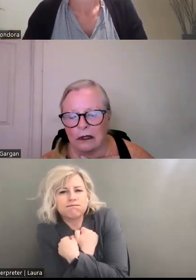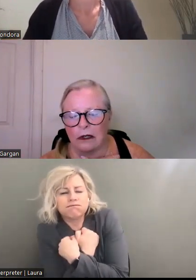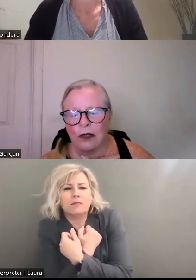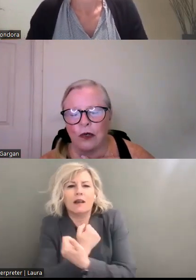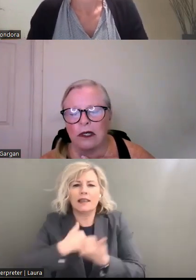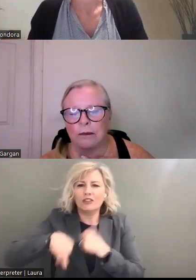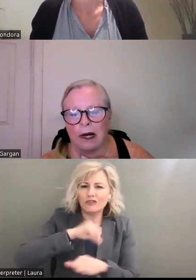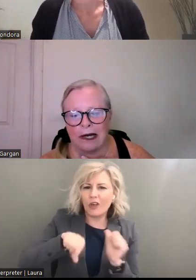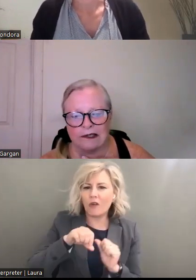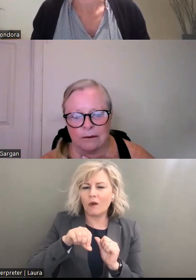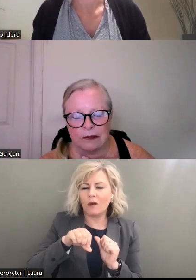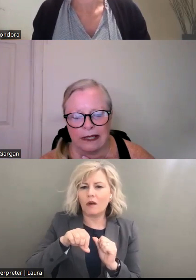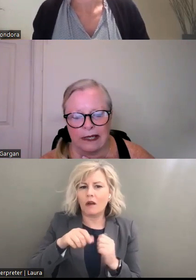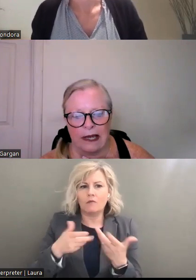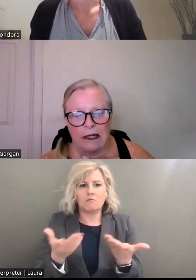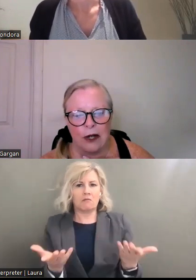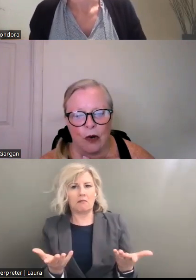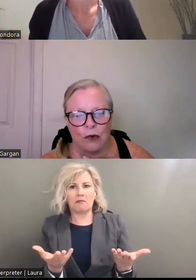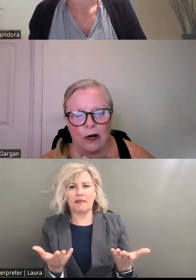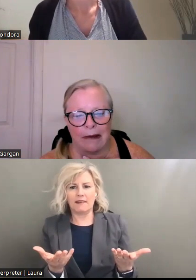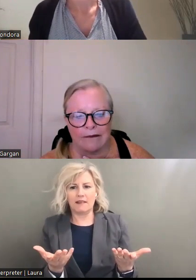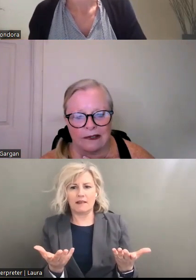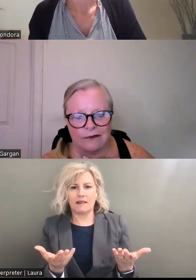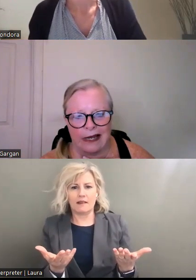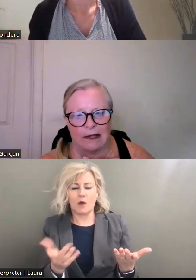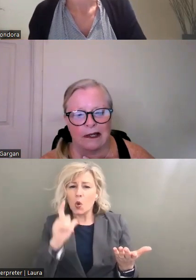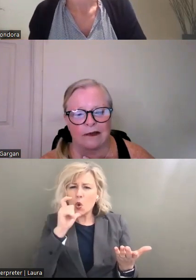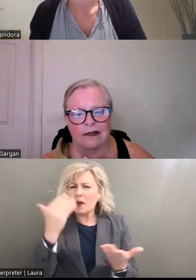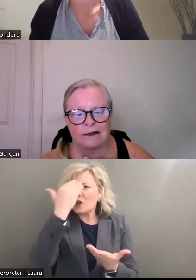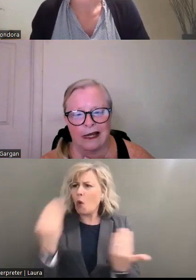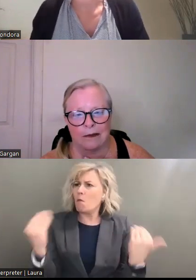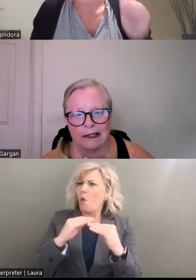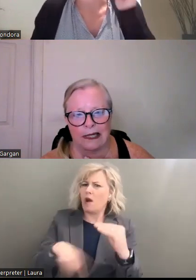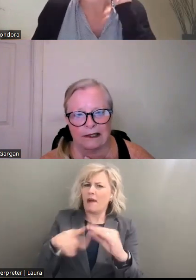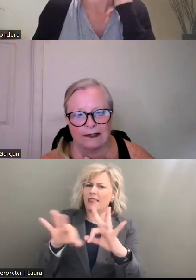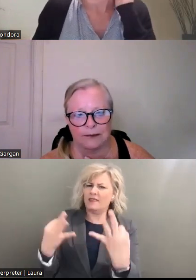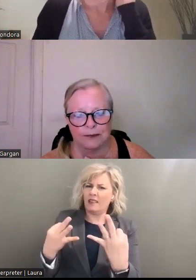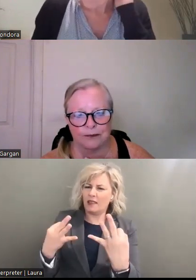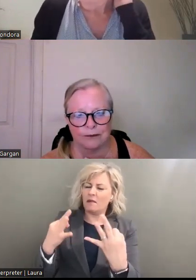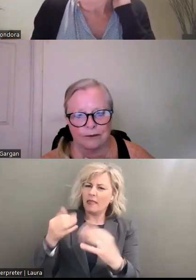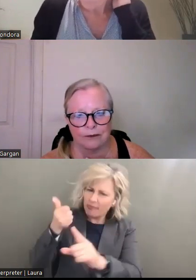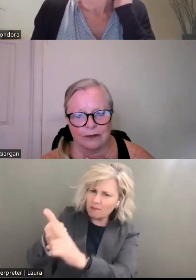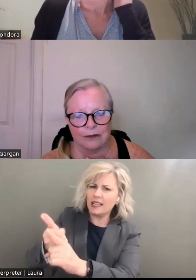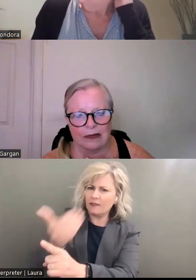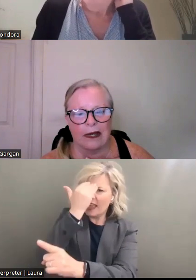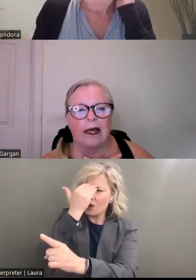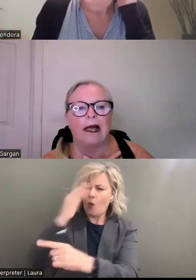other. Who could possibly know more about this family than this family does?